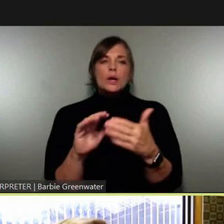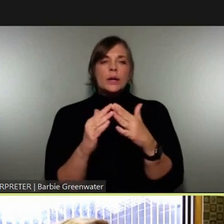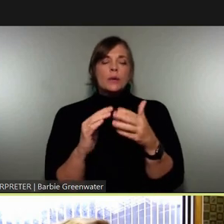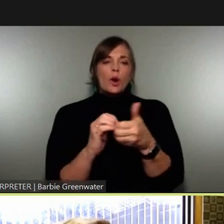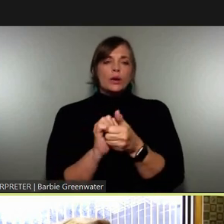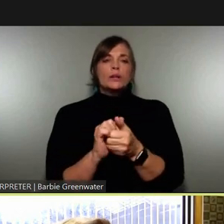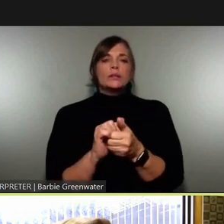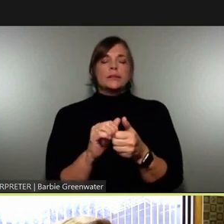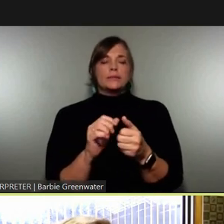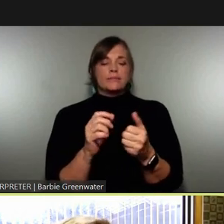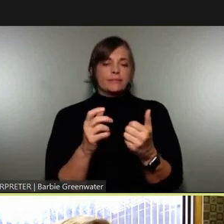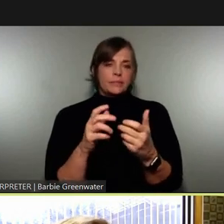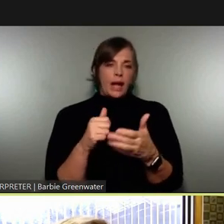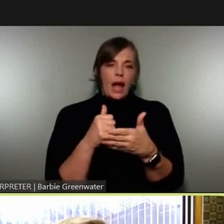level.